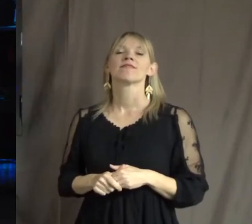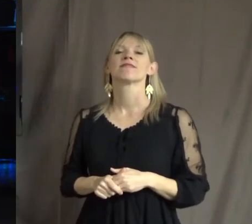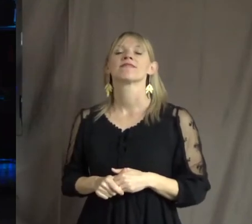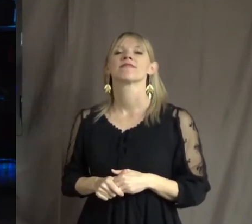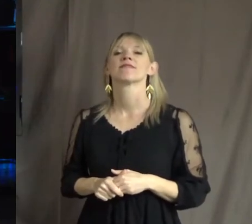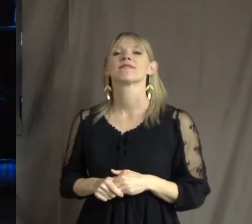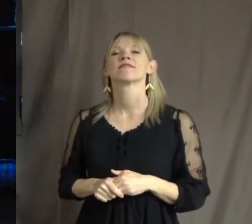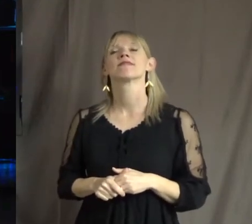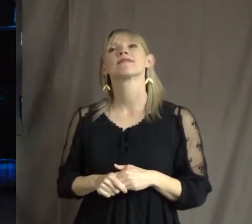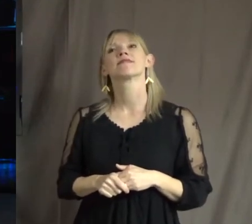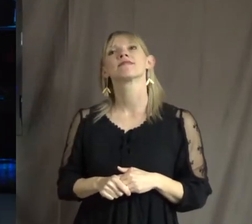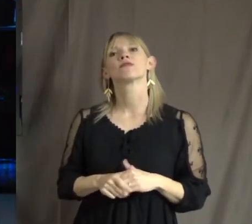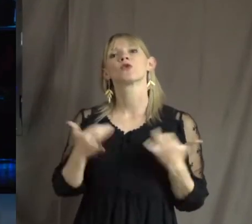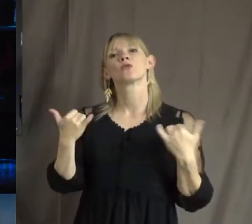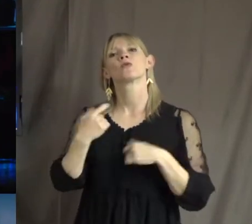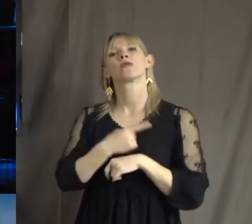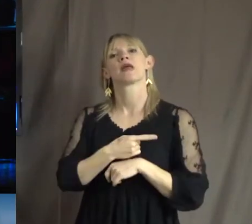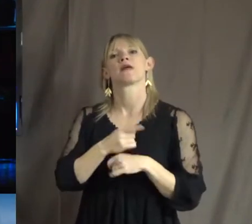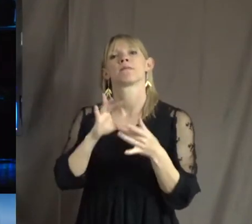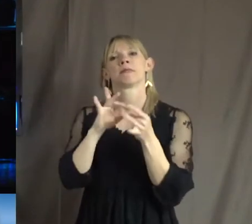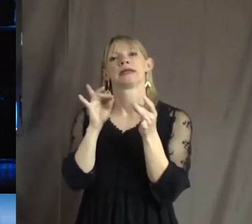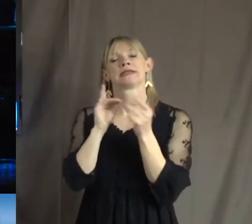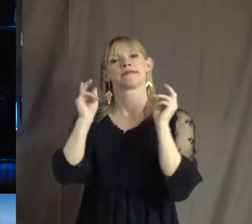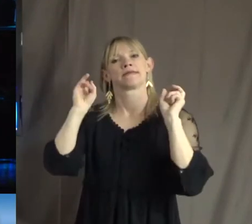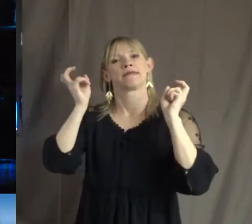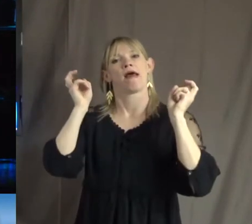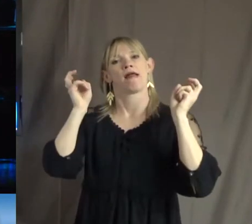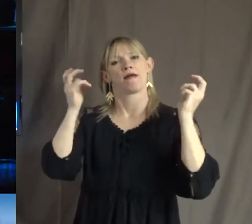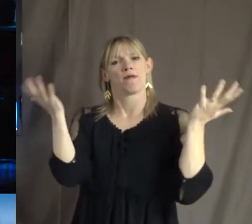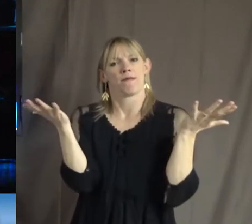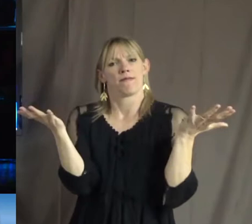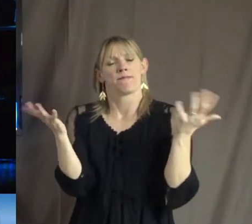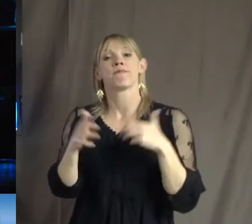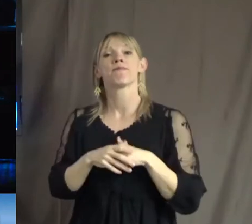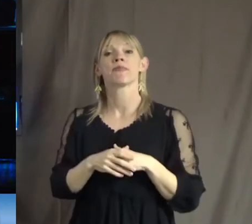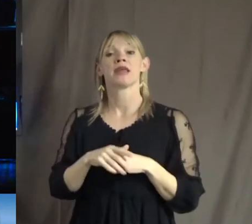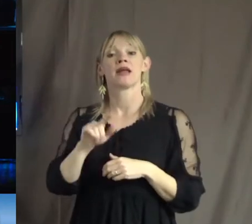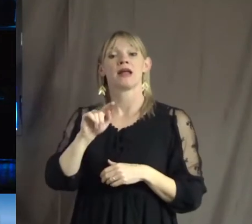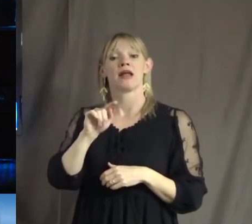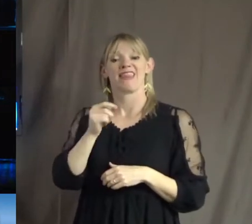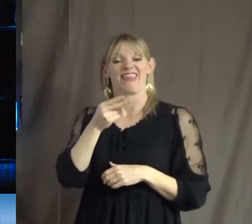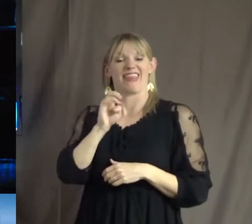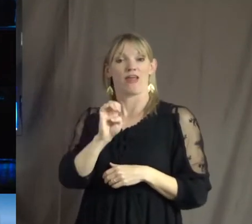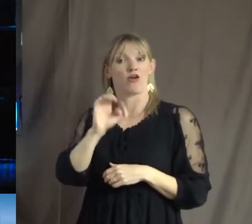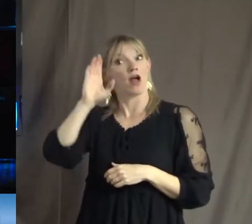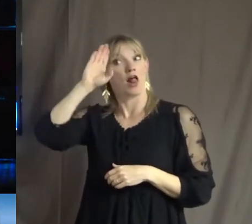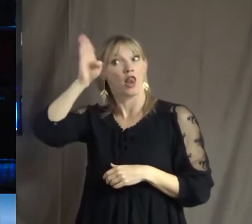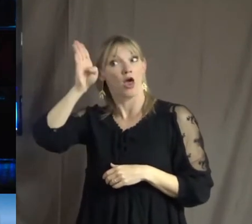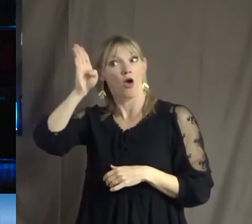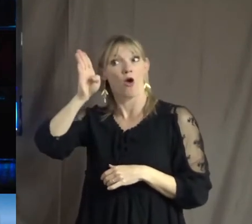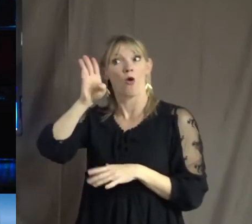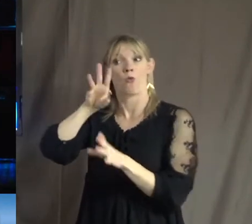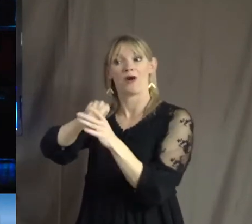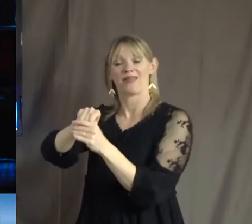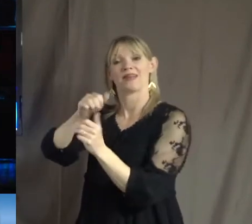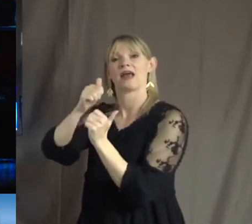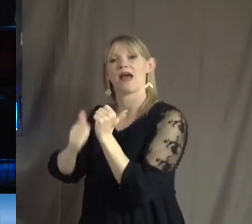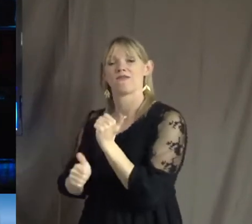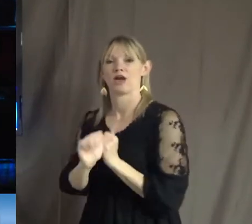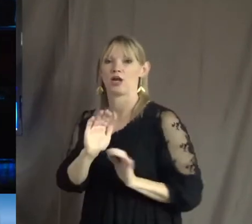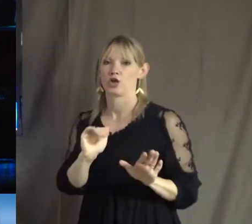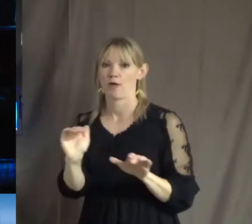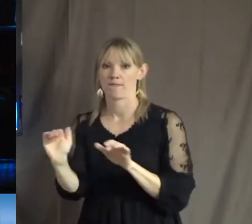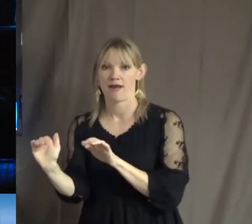So my title of my message today is There is a Hello in Every Goodbye. And I